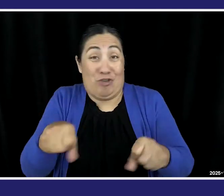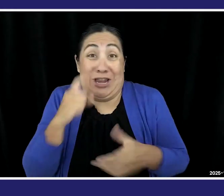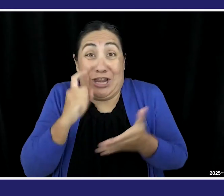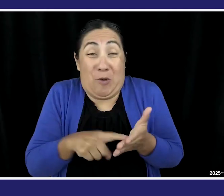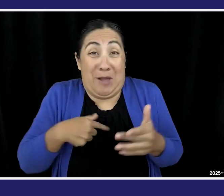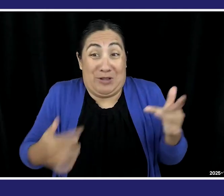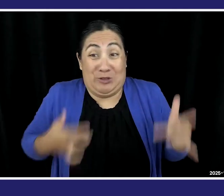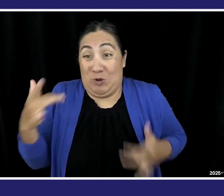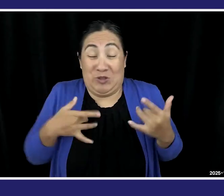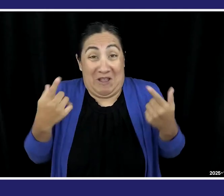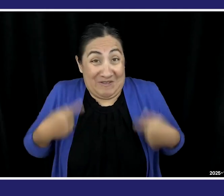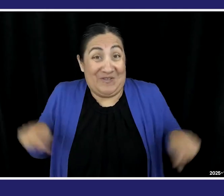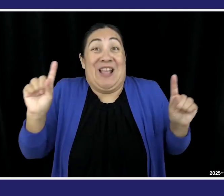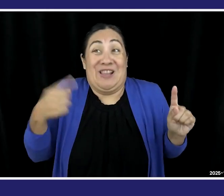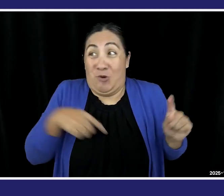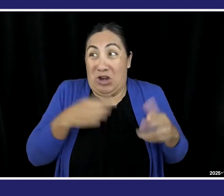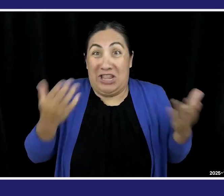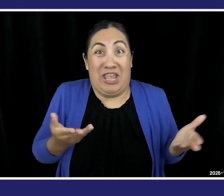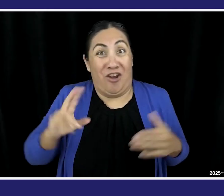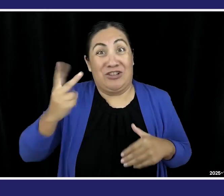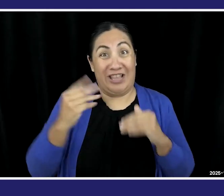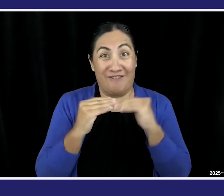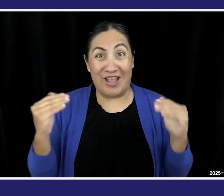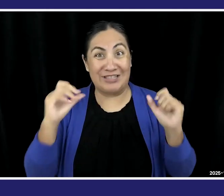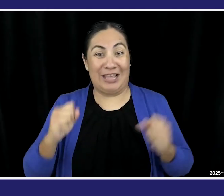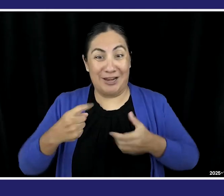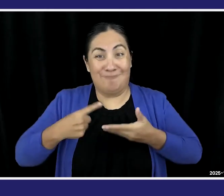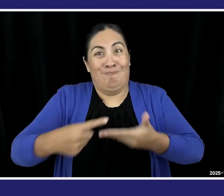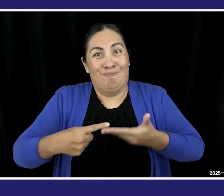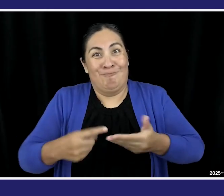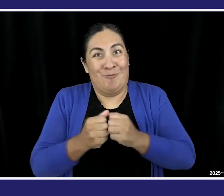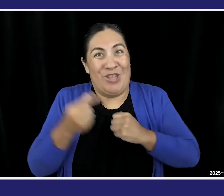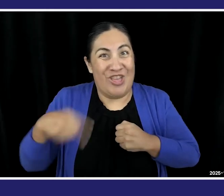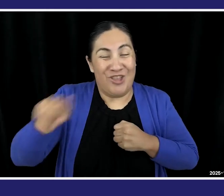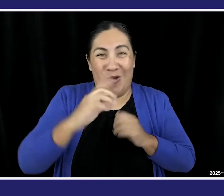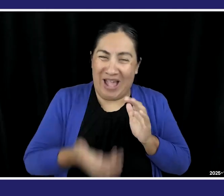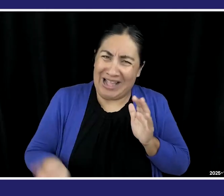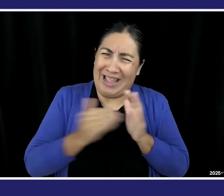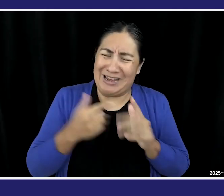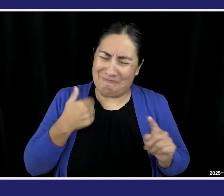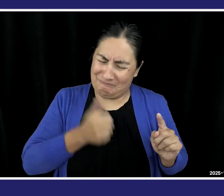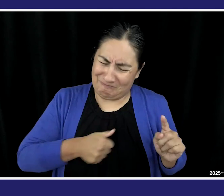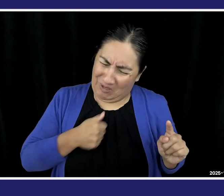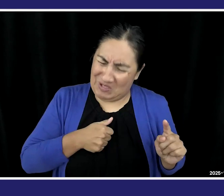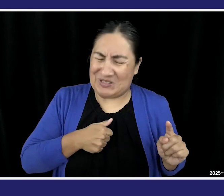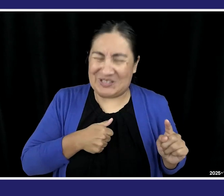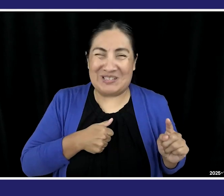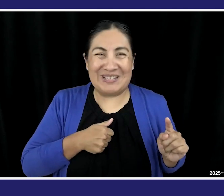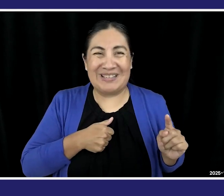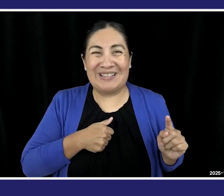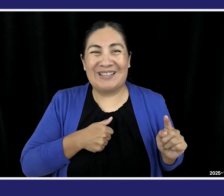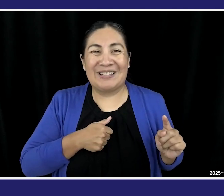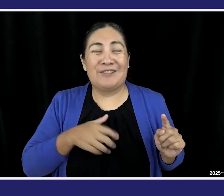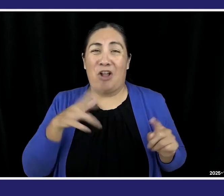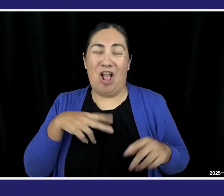finally reach this milestone and be able to have this conversation with all of you. So again, apologies for